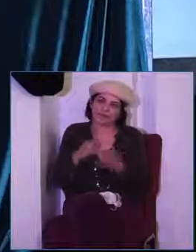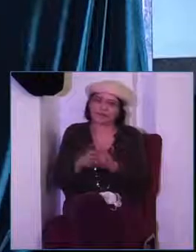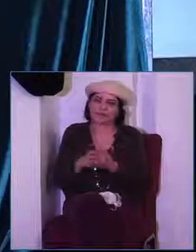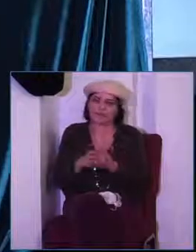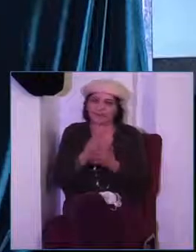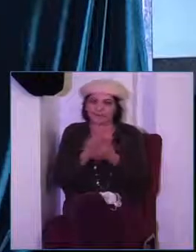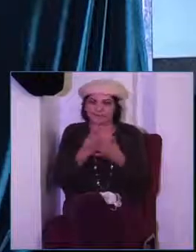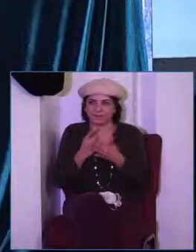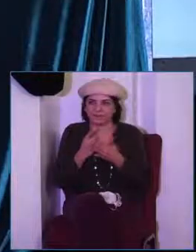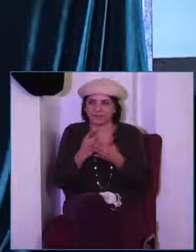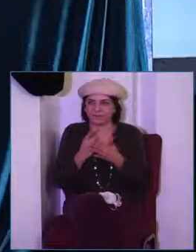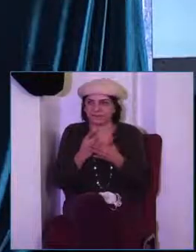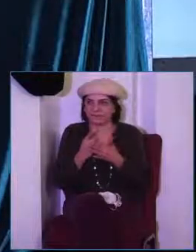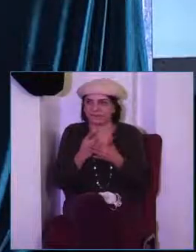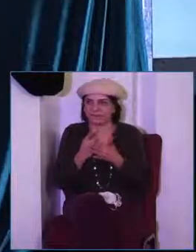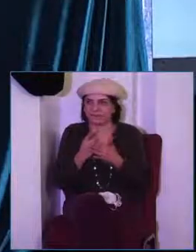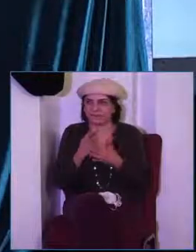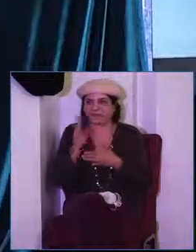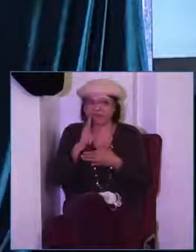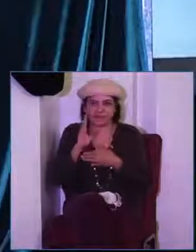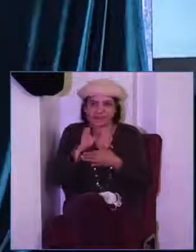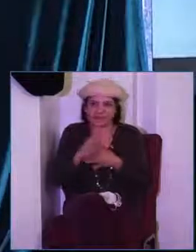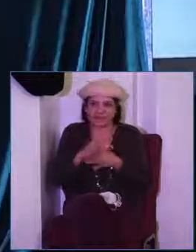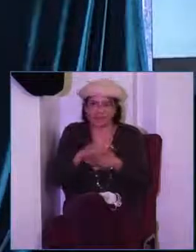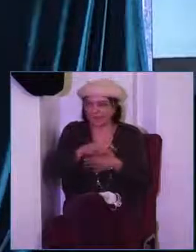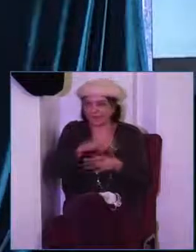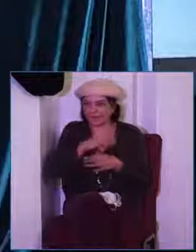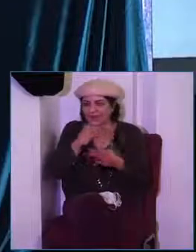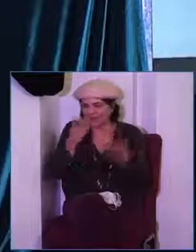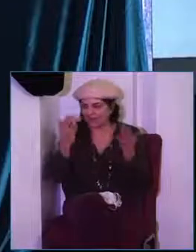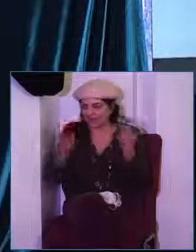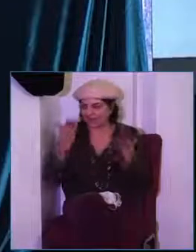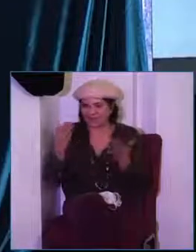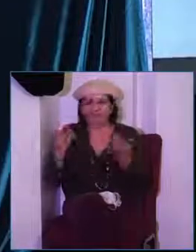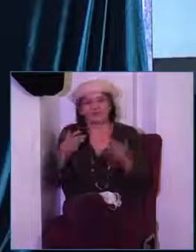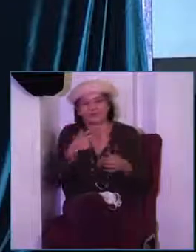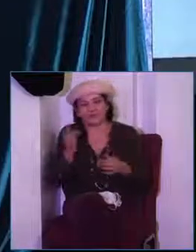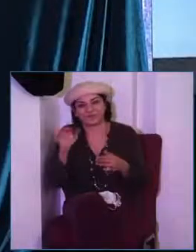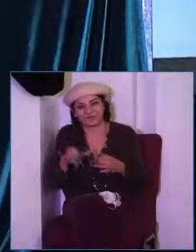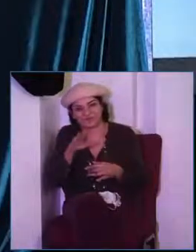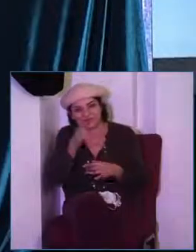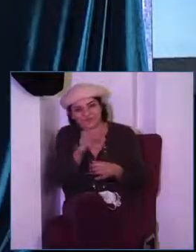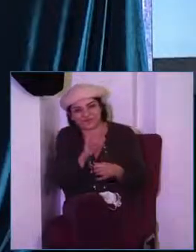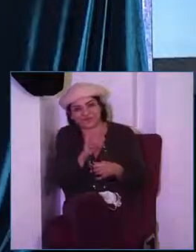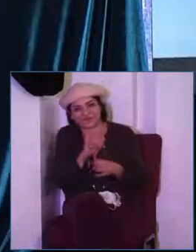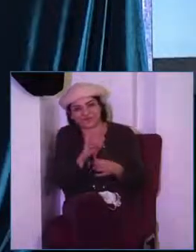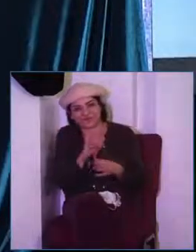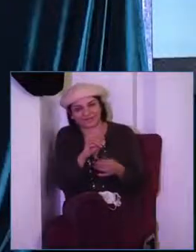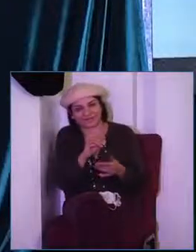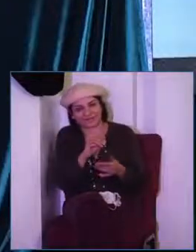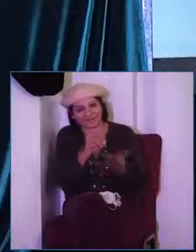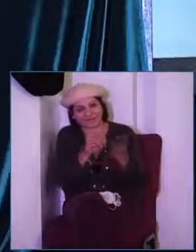He liked Little Debbie, by the way. He probably had stock in Little Debbie Company or something.